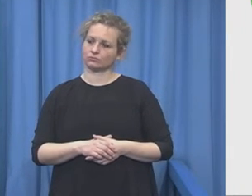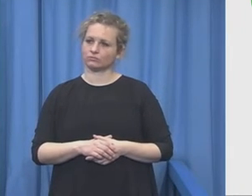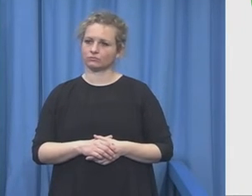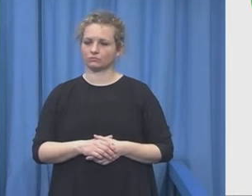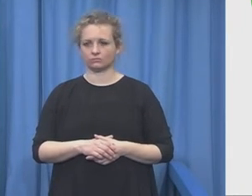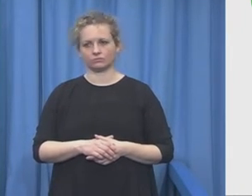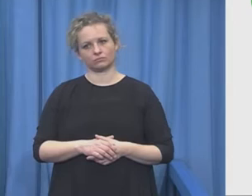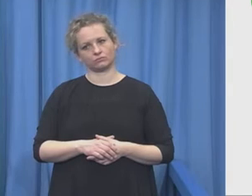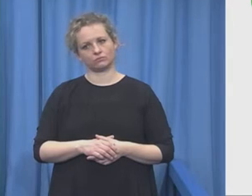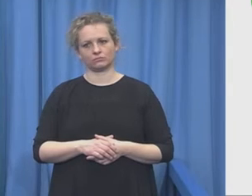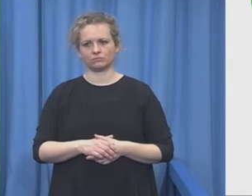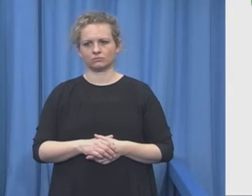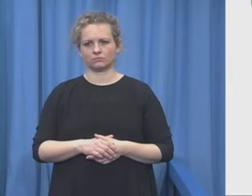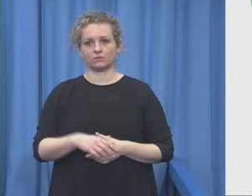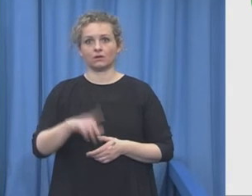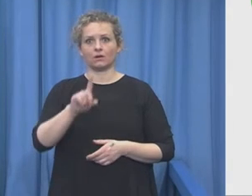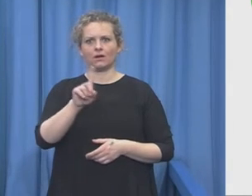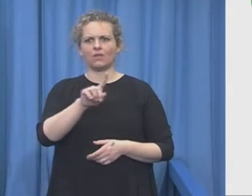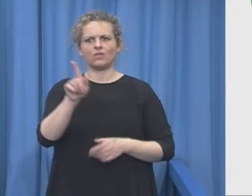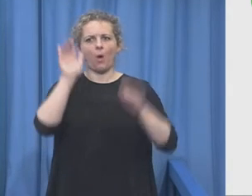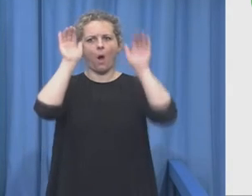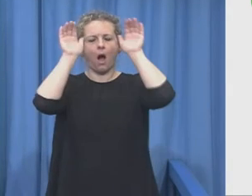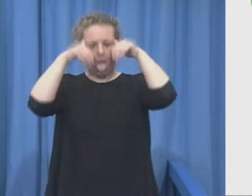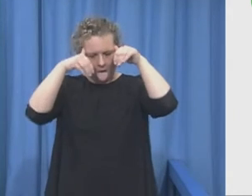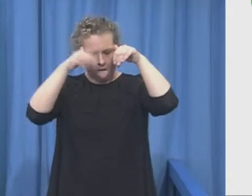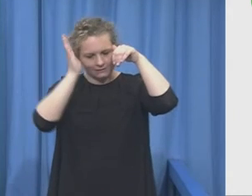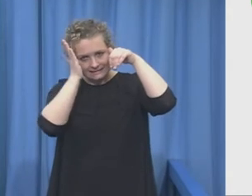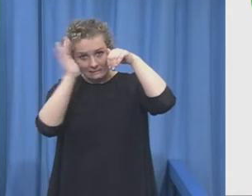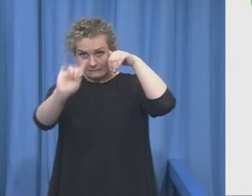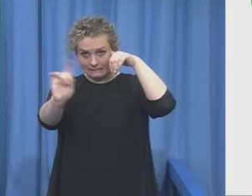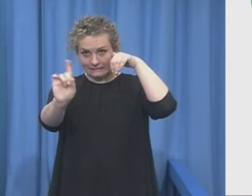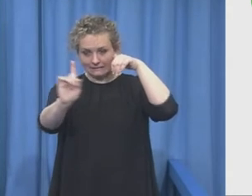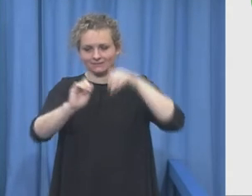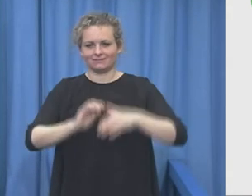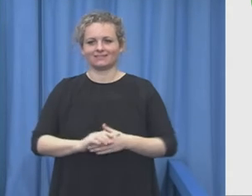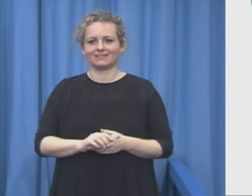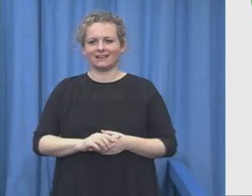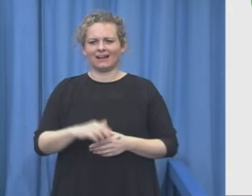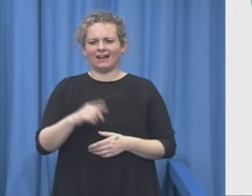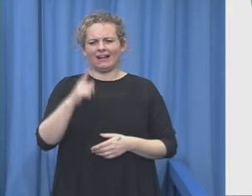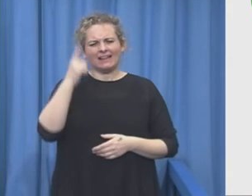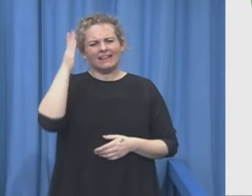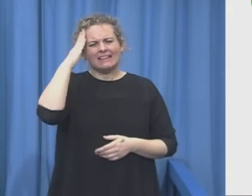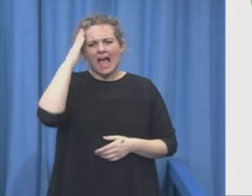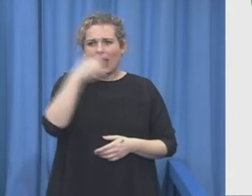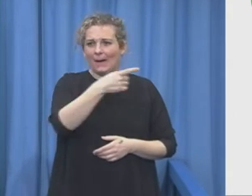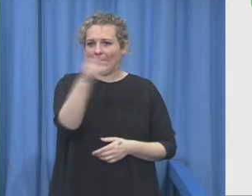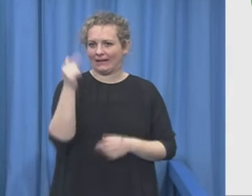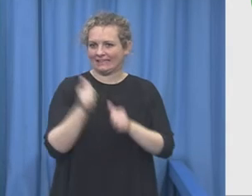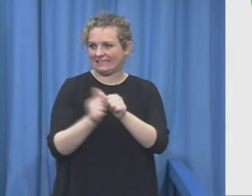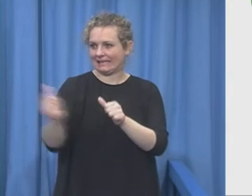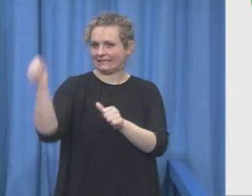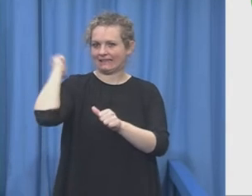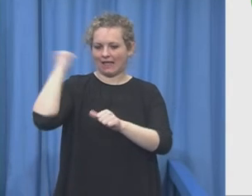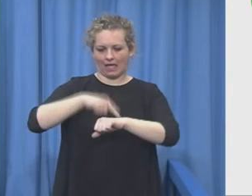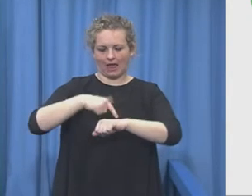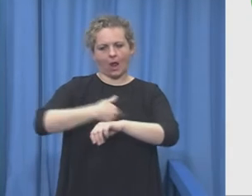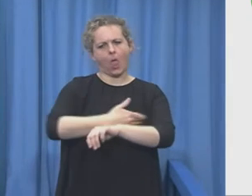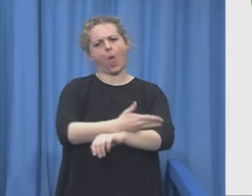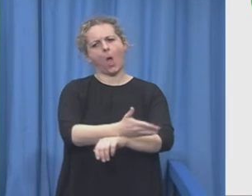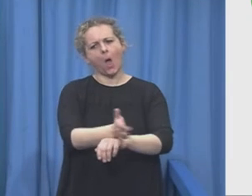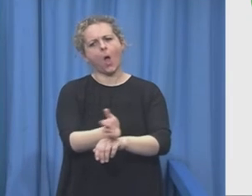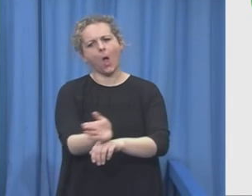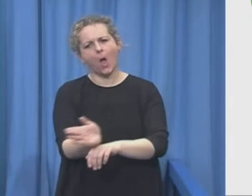don't fall asleep now. I know it was late last night, but what can be helpful is to breathe in a few times